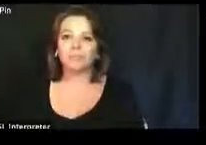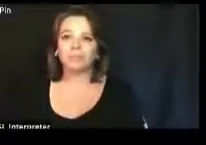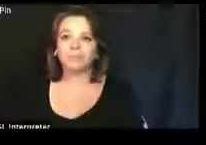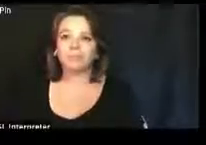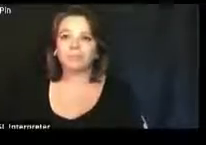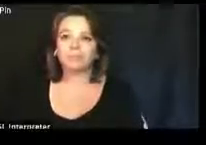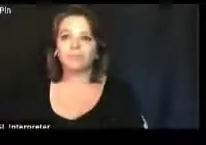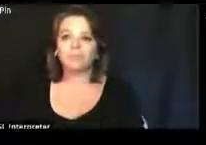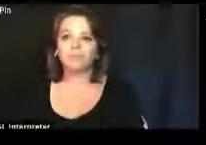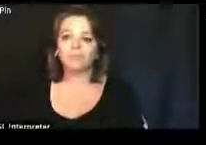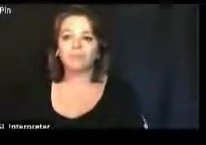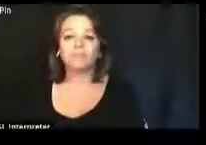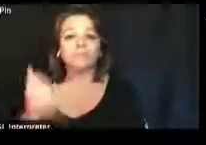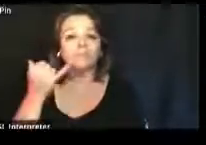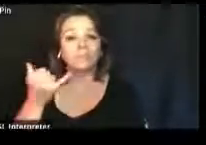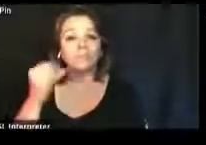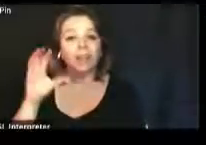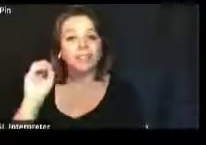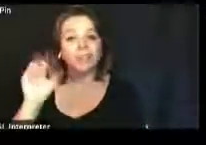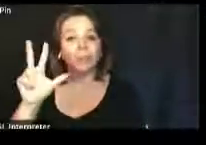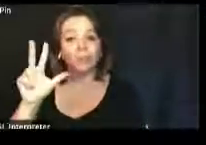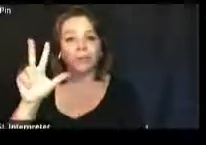Right now we have 035.